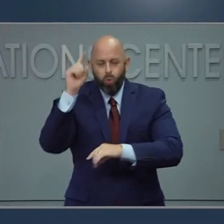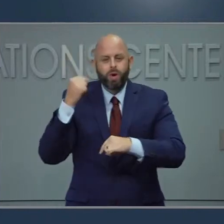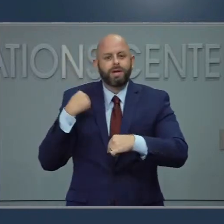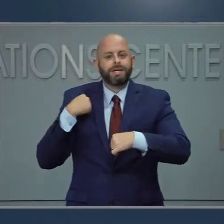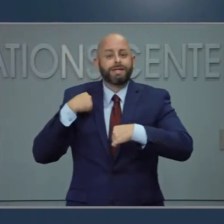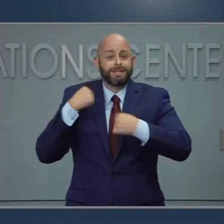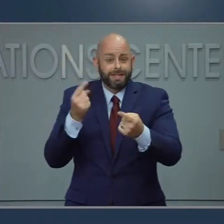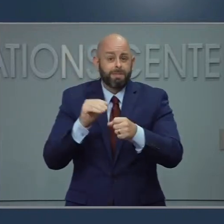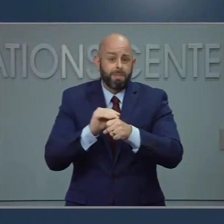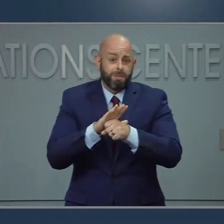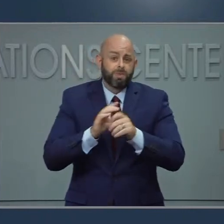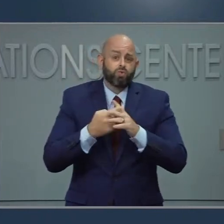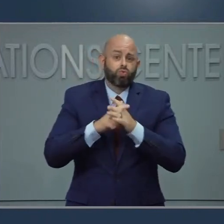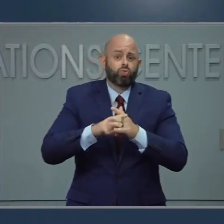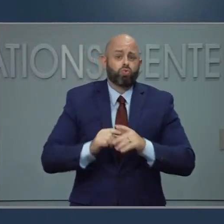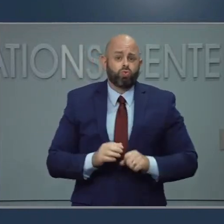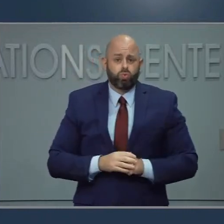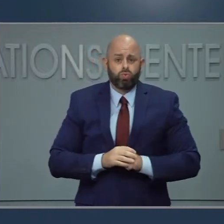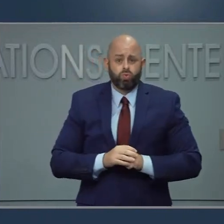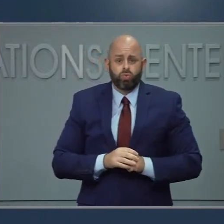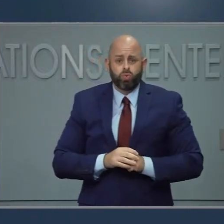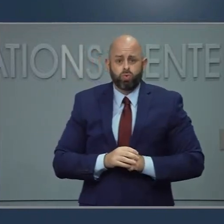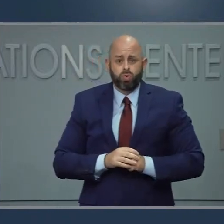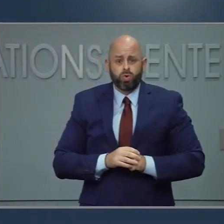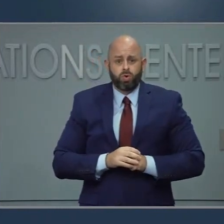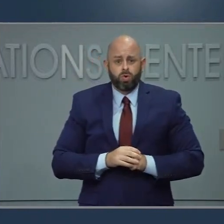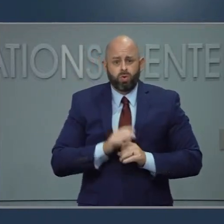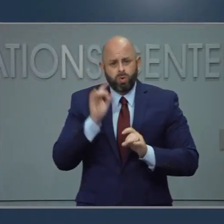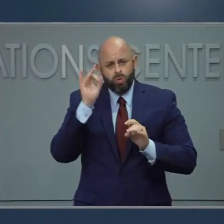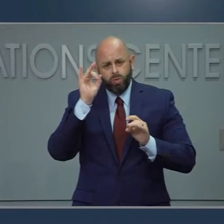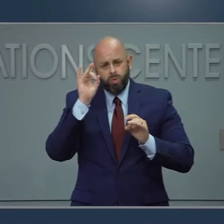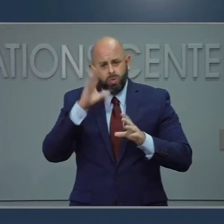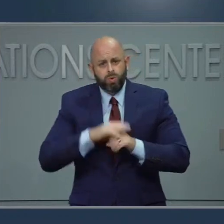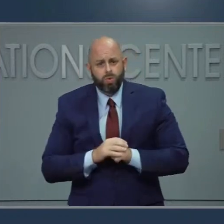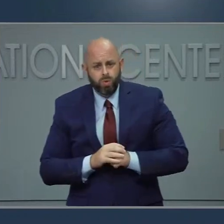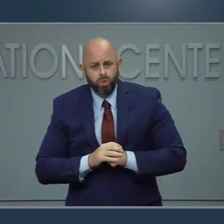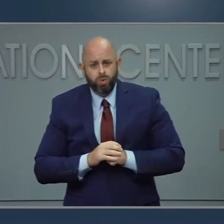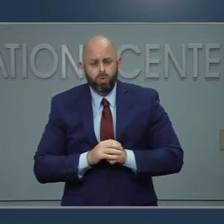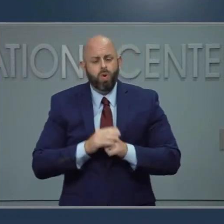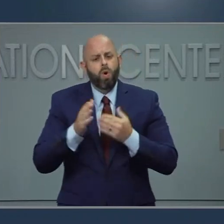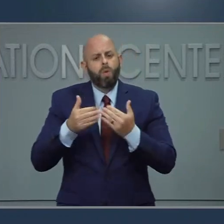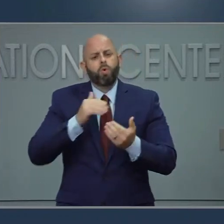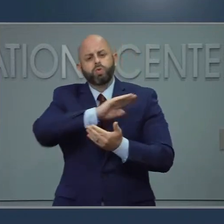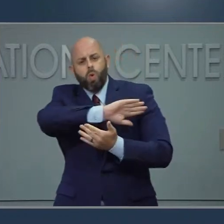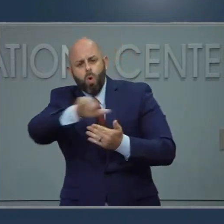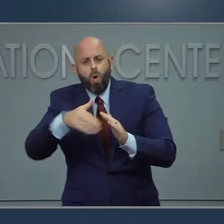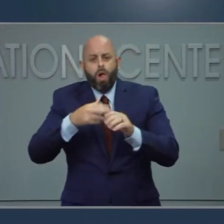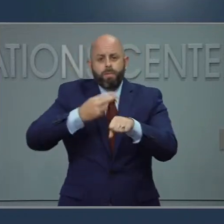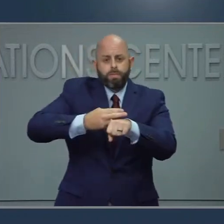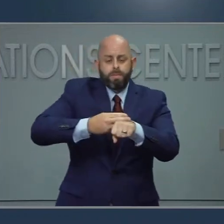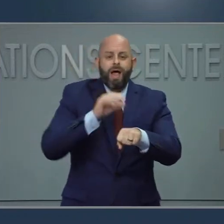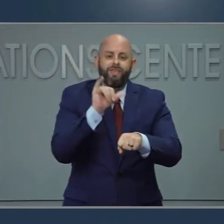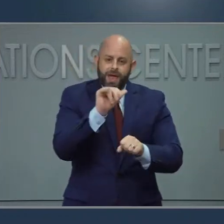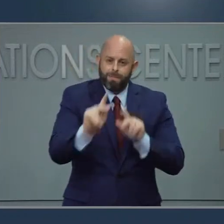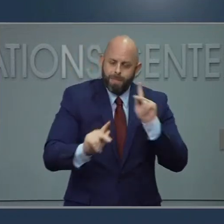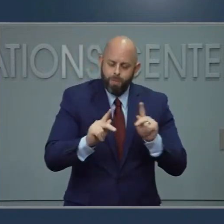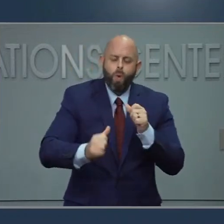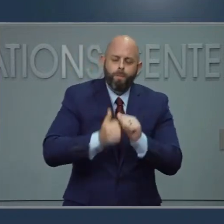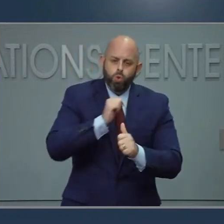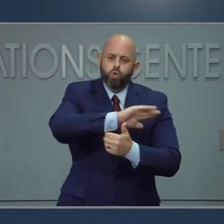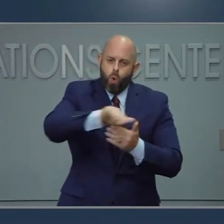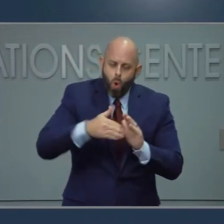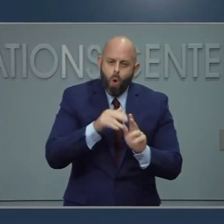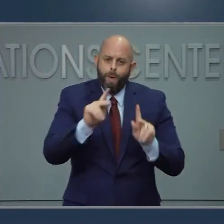the pandemic started. Like cases, nearly all hospitalizations are people who are not